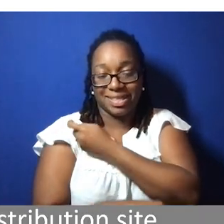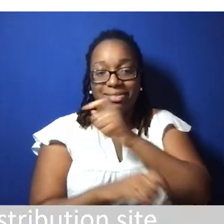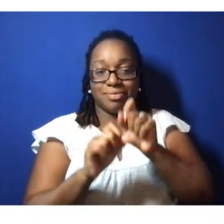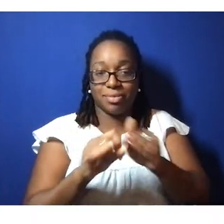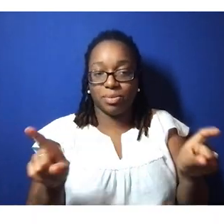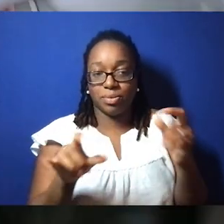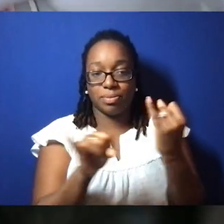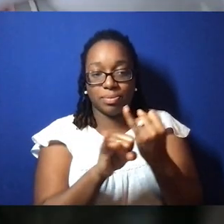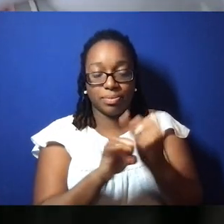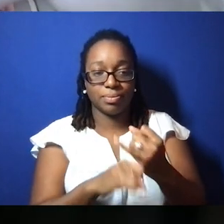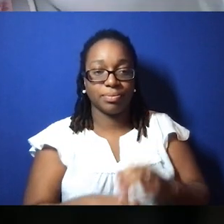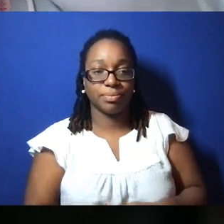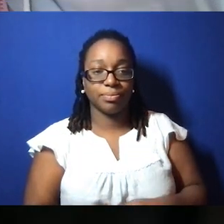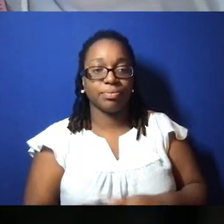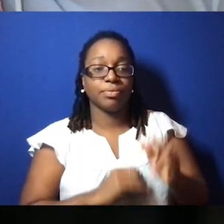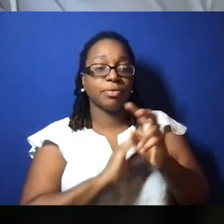distribution site.